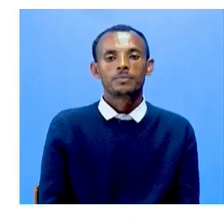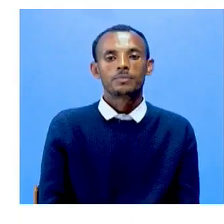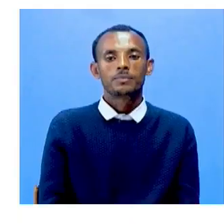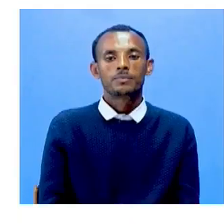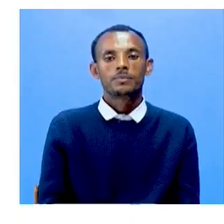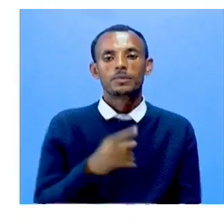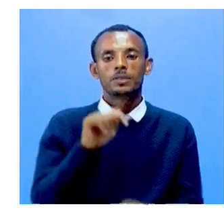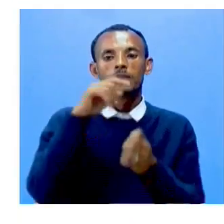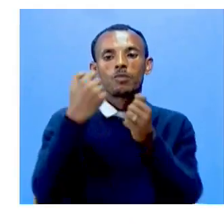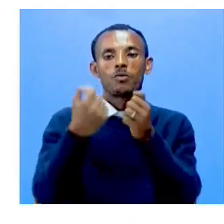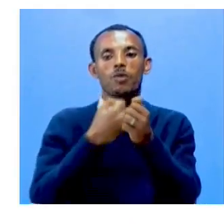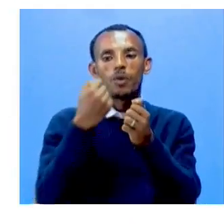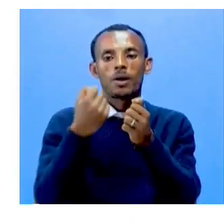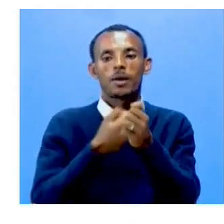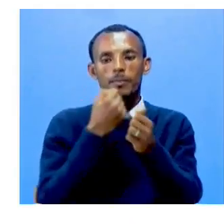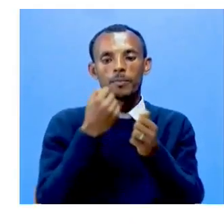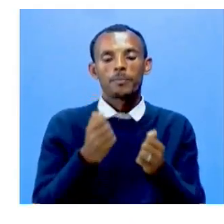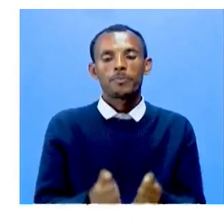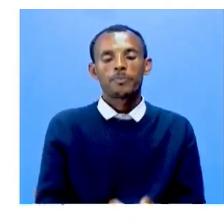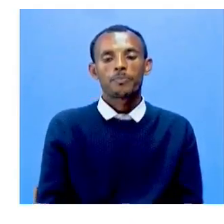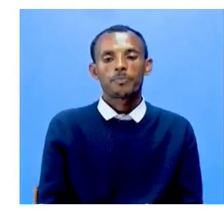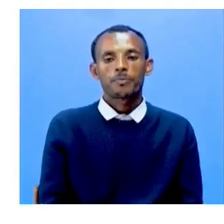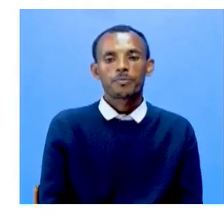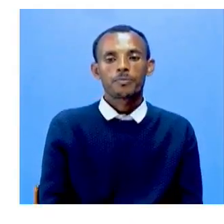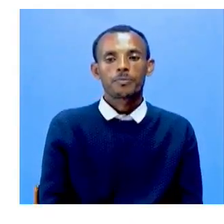the following